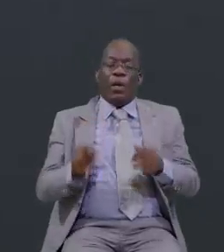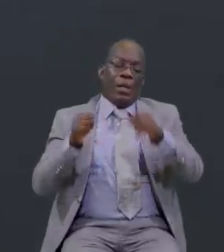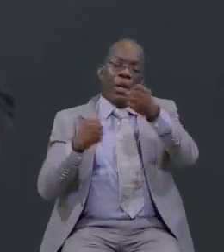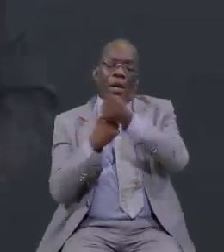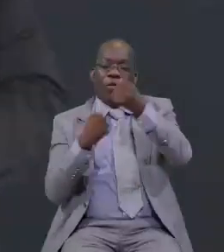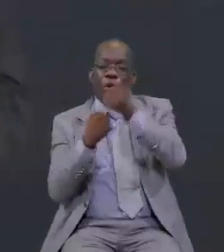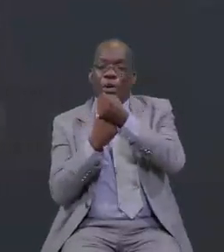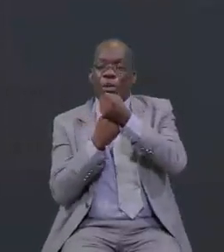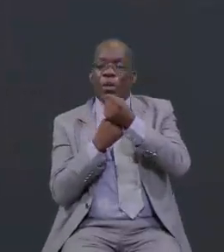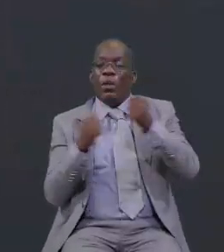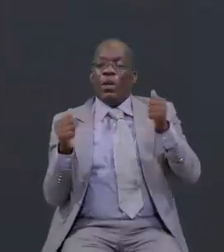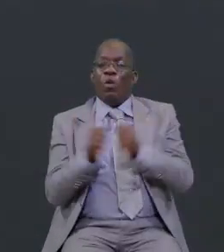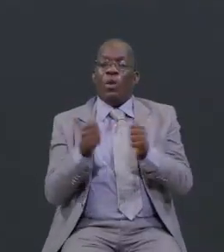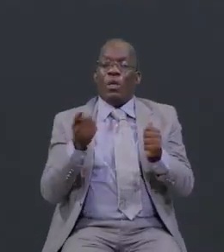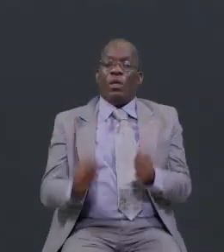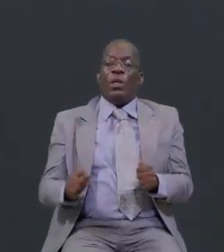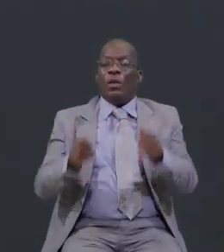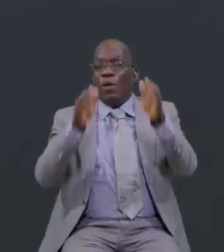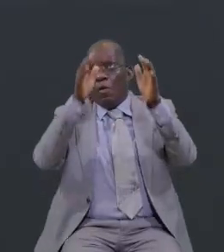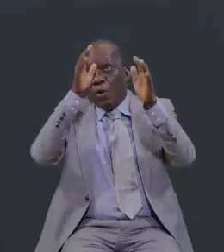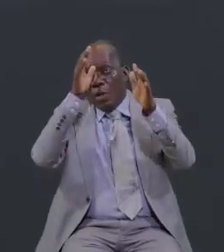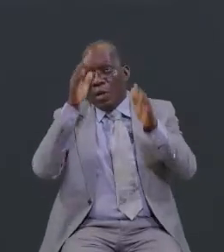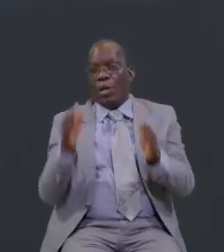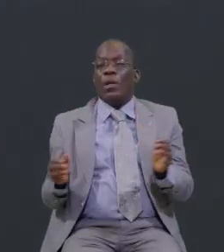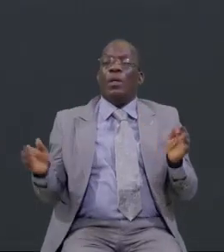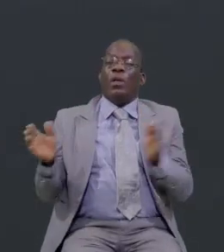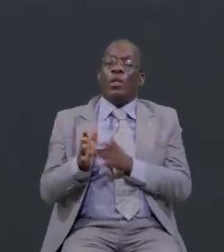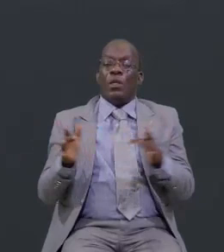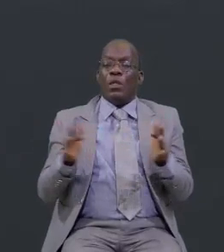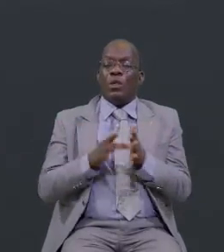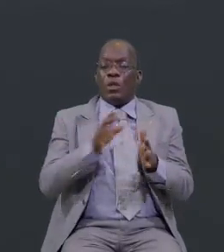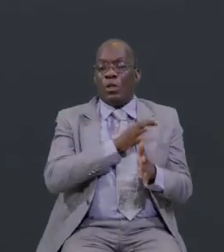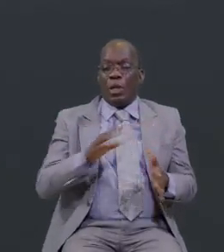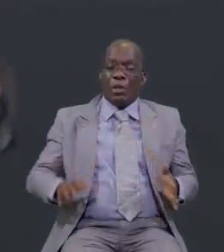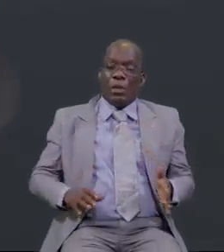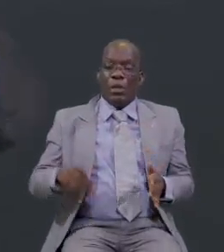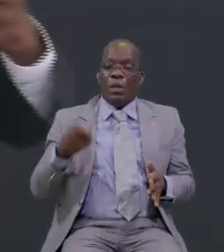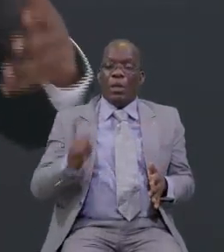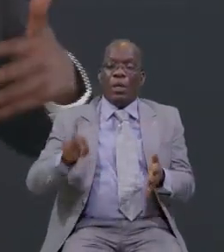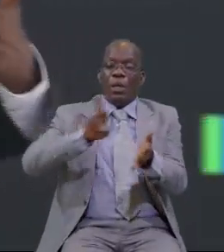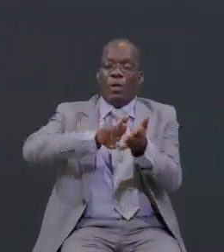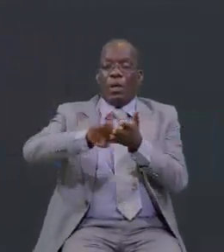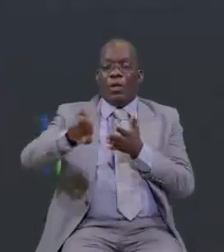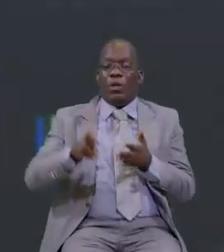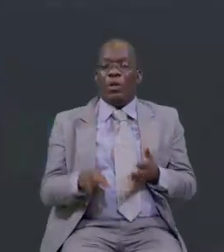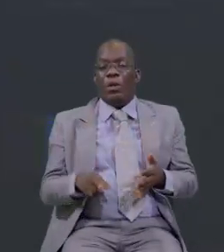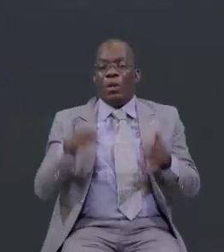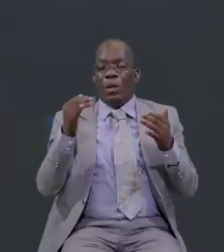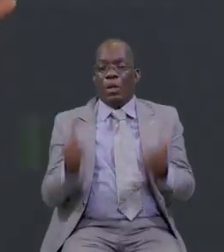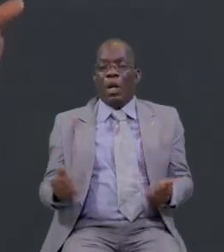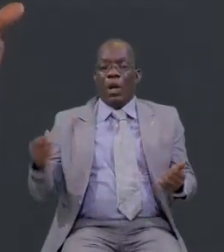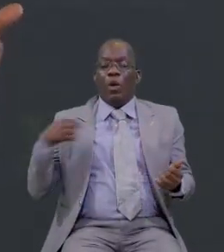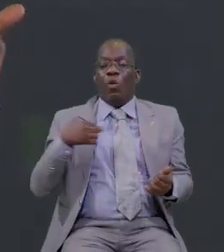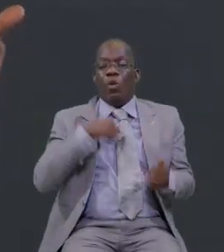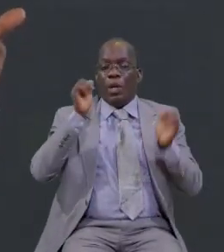with the Father, Jesus Christ, the righteous. And now he can exchange